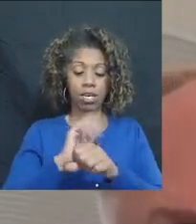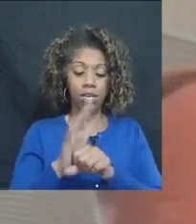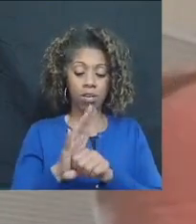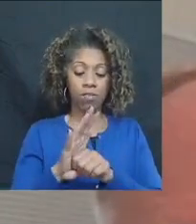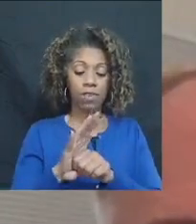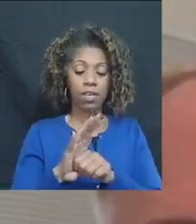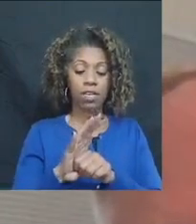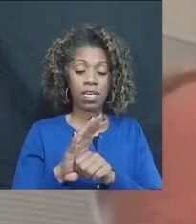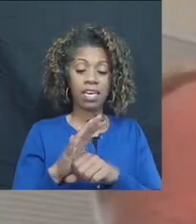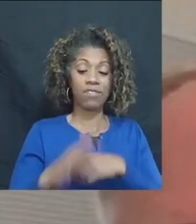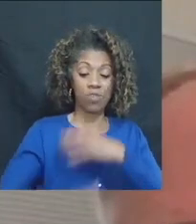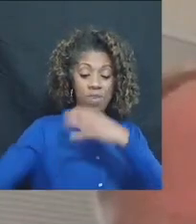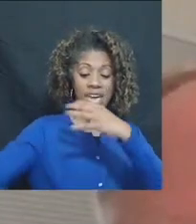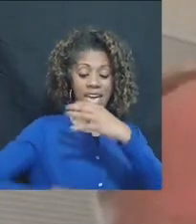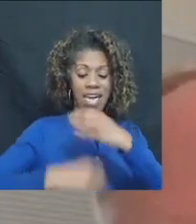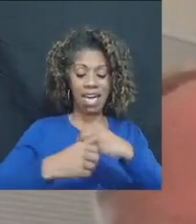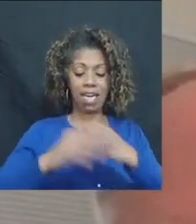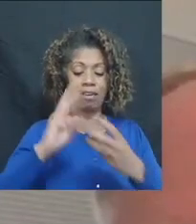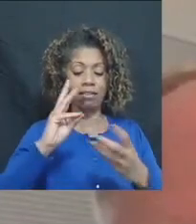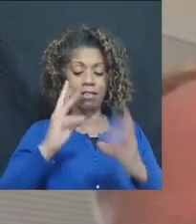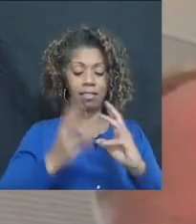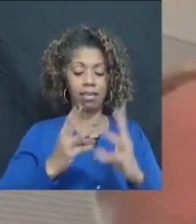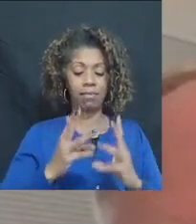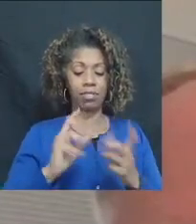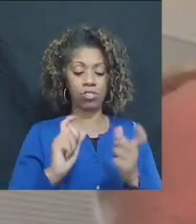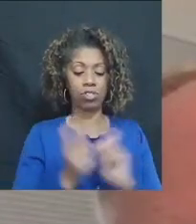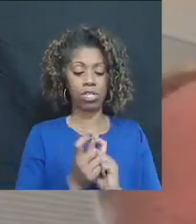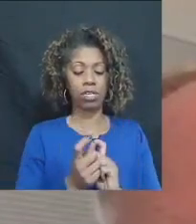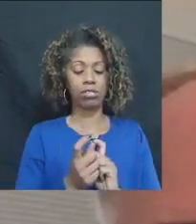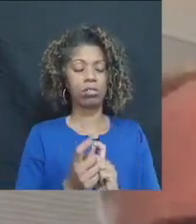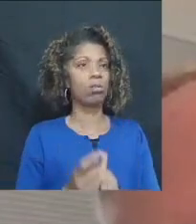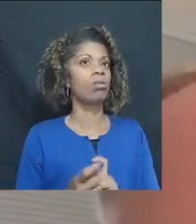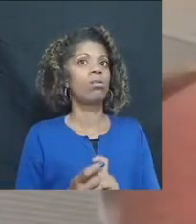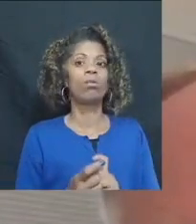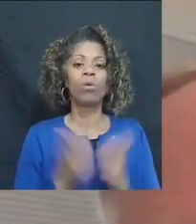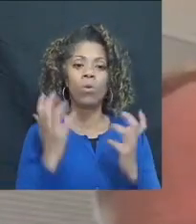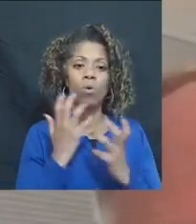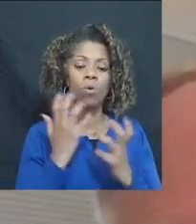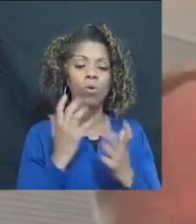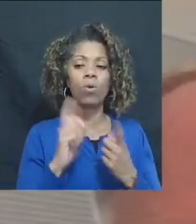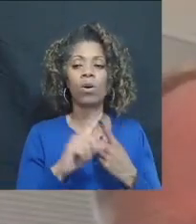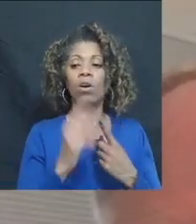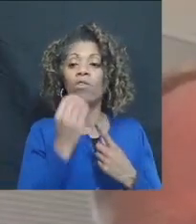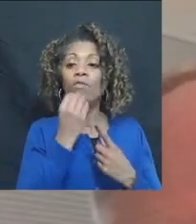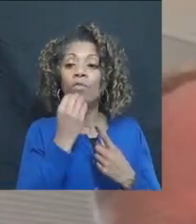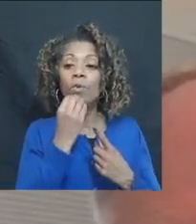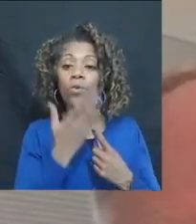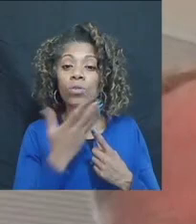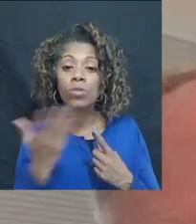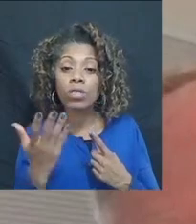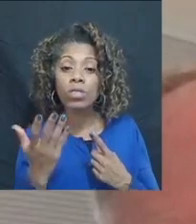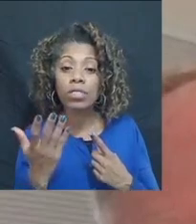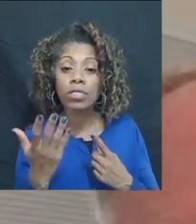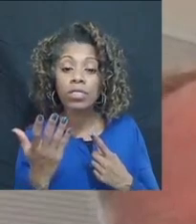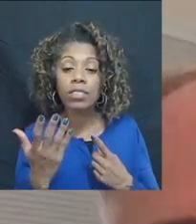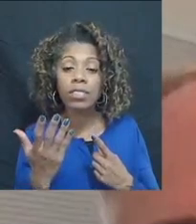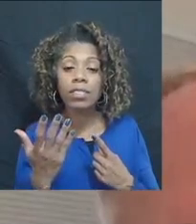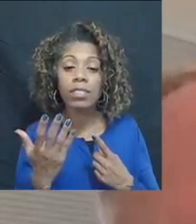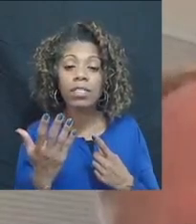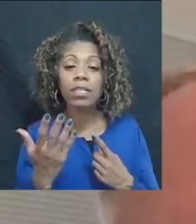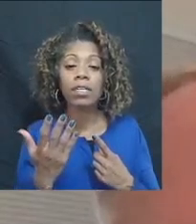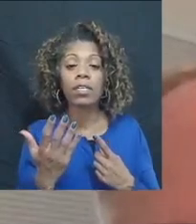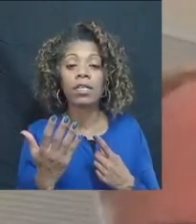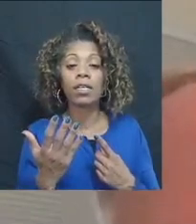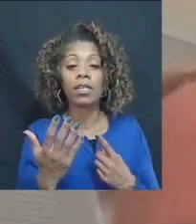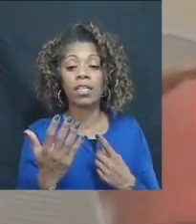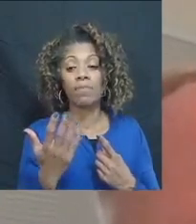worse when you look at the projections, when we look at food sources, right? I mean, people being, we could be facing famine